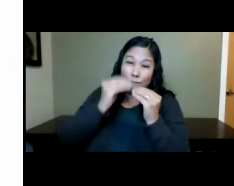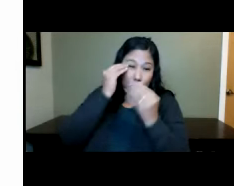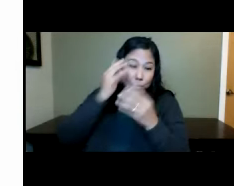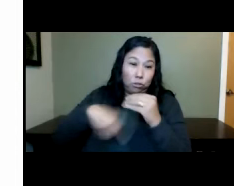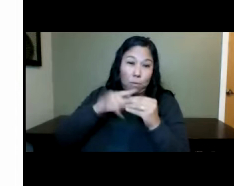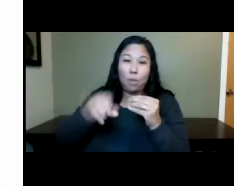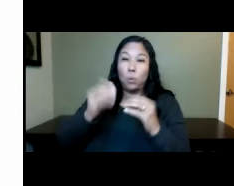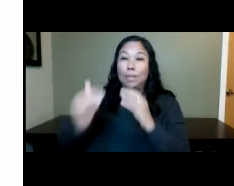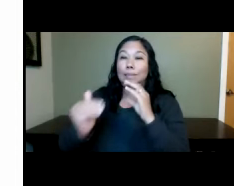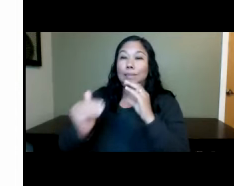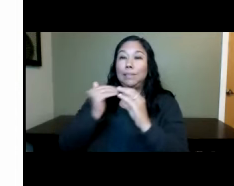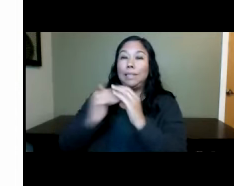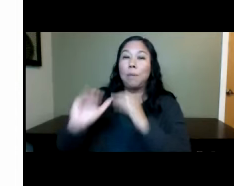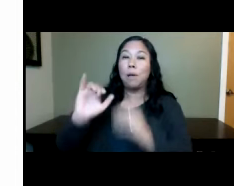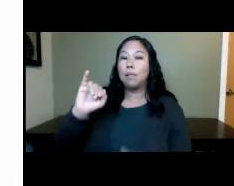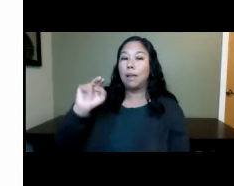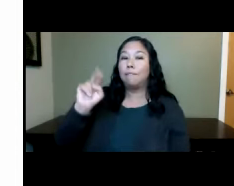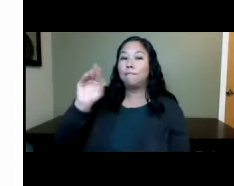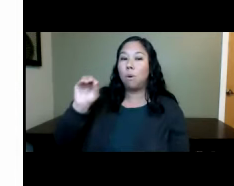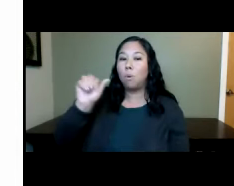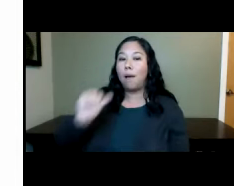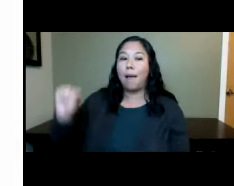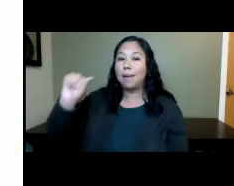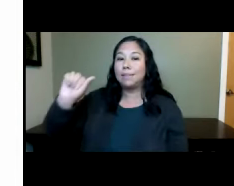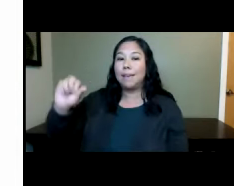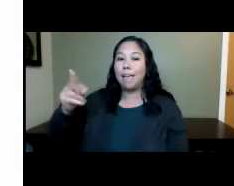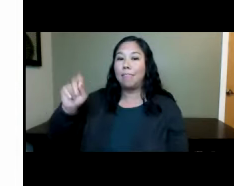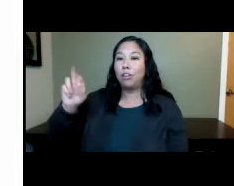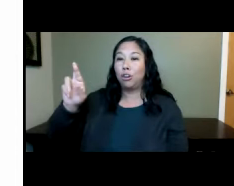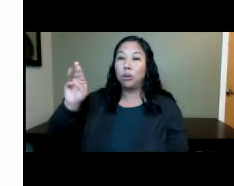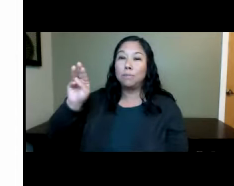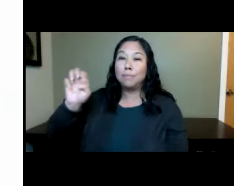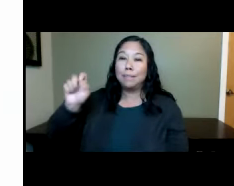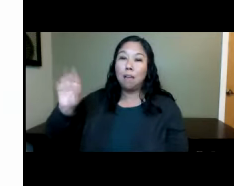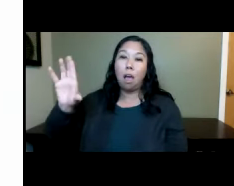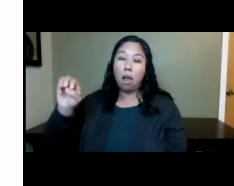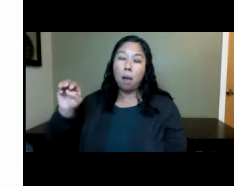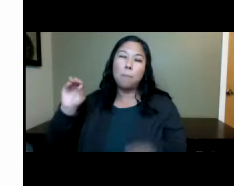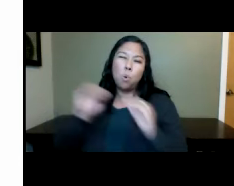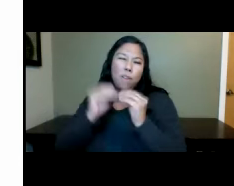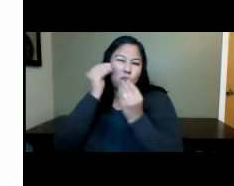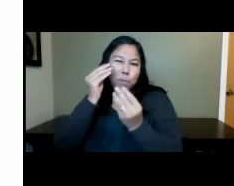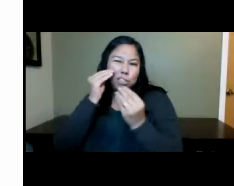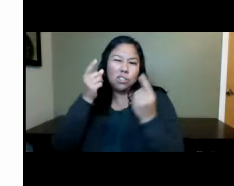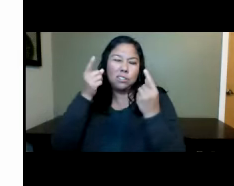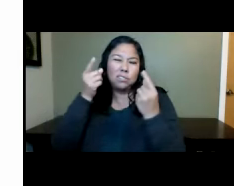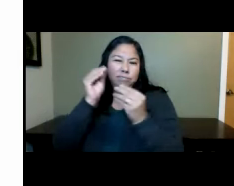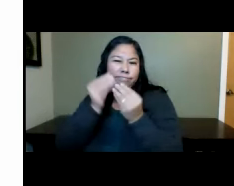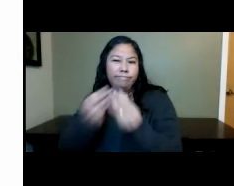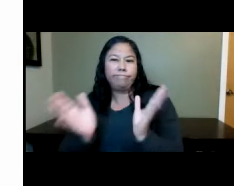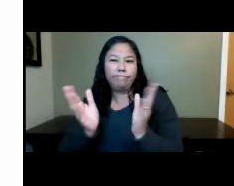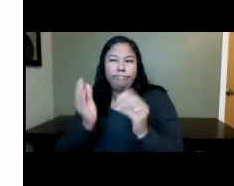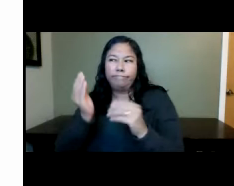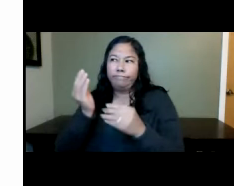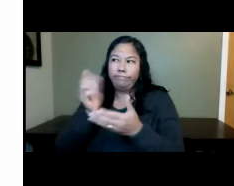info@ahealthierme.com. There should be flyers coming out fairly soon in the next few weeks as they create maps to identify the